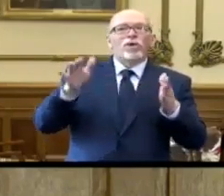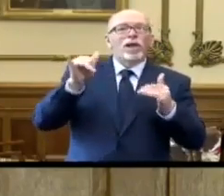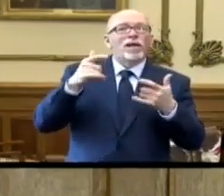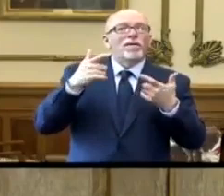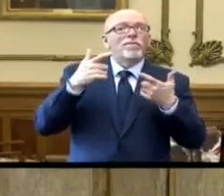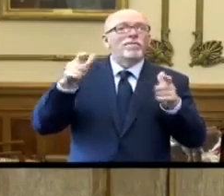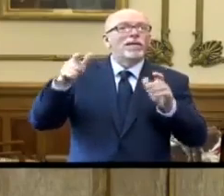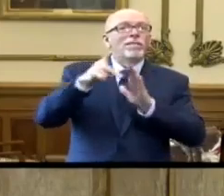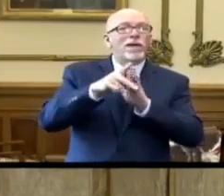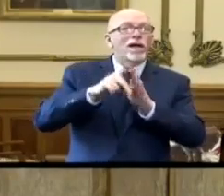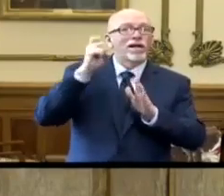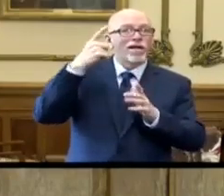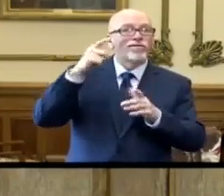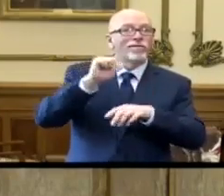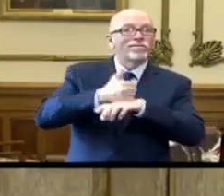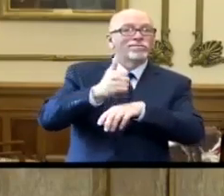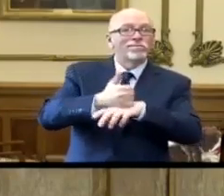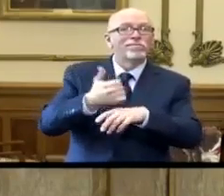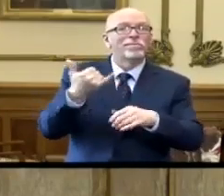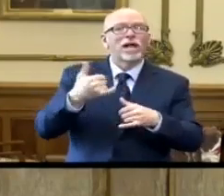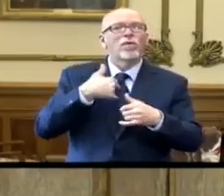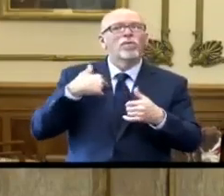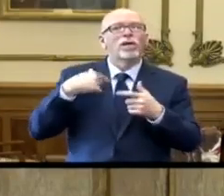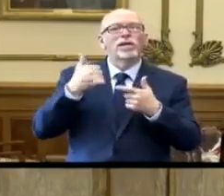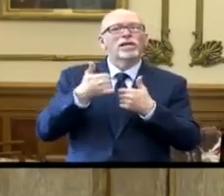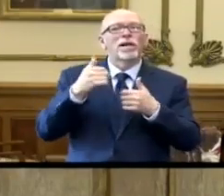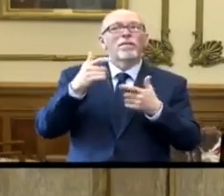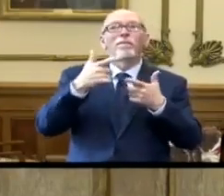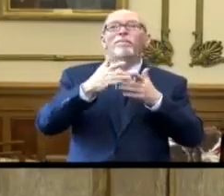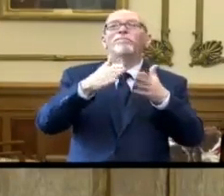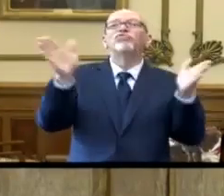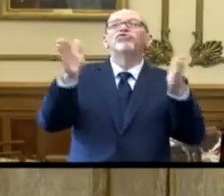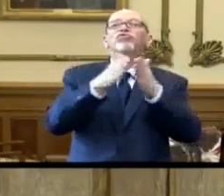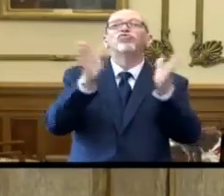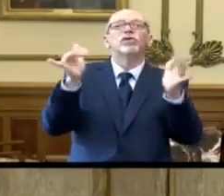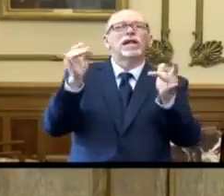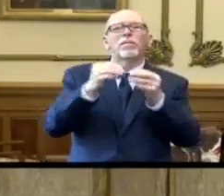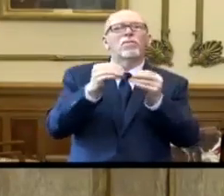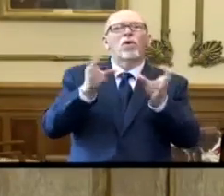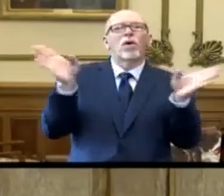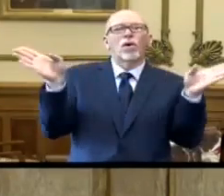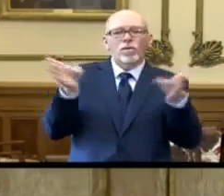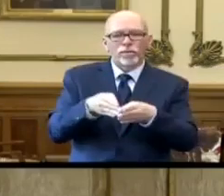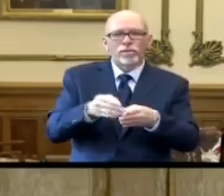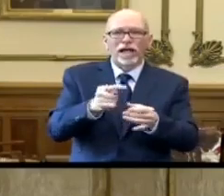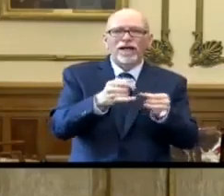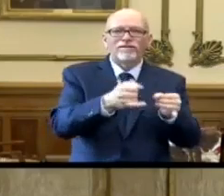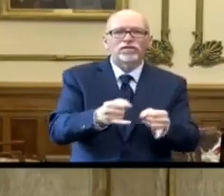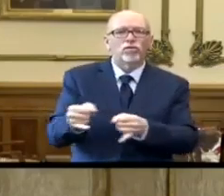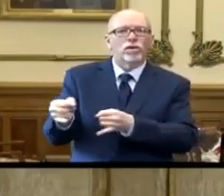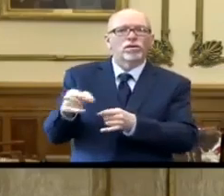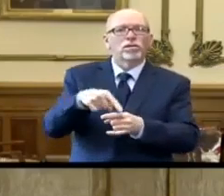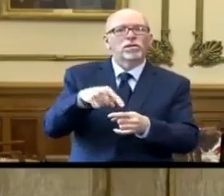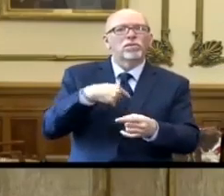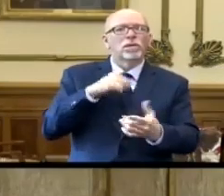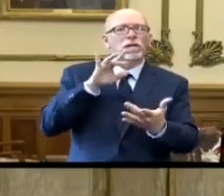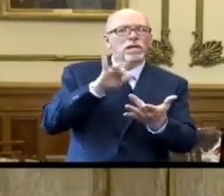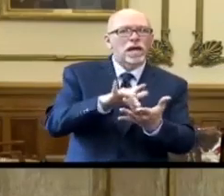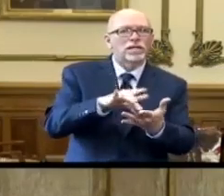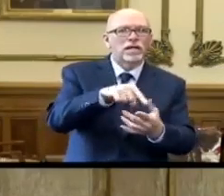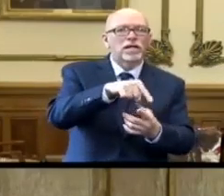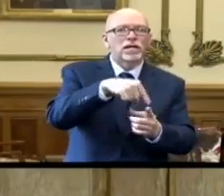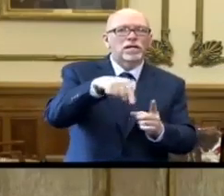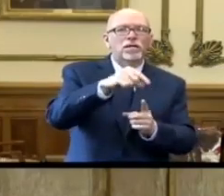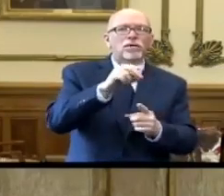big policies that the governor has put in place, to now those policies that are directed at individuals who are contacts